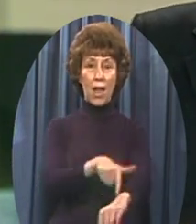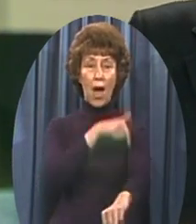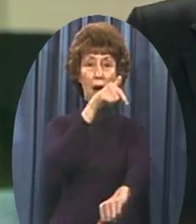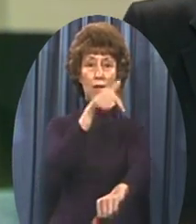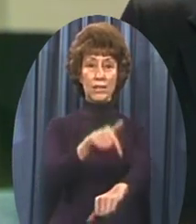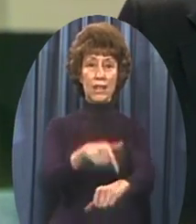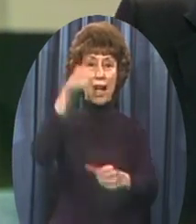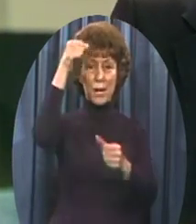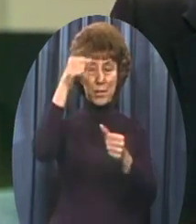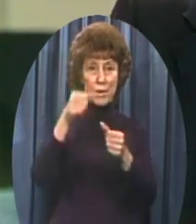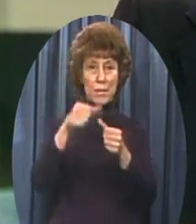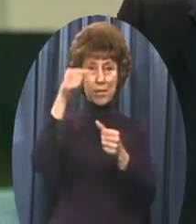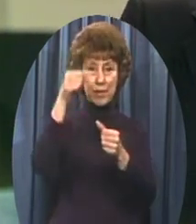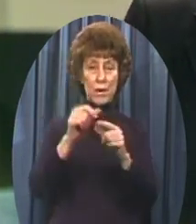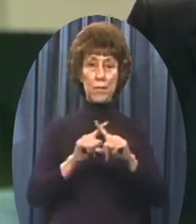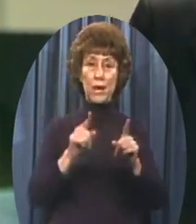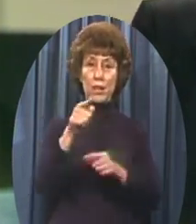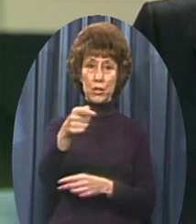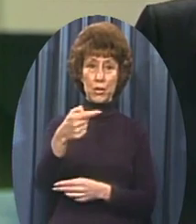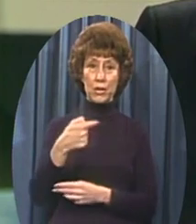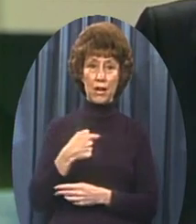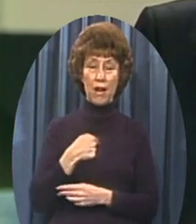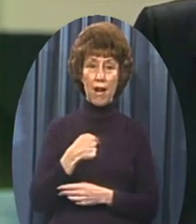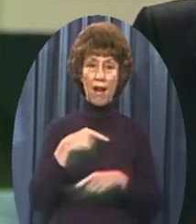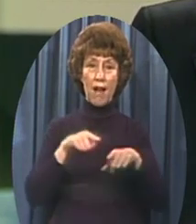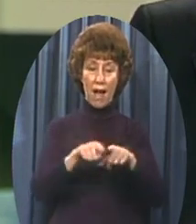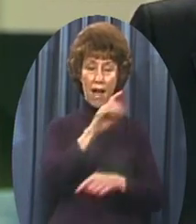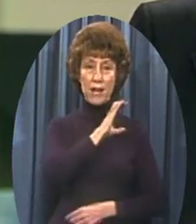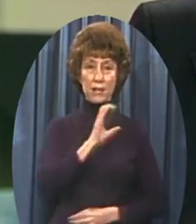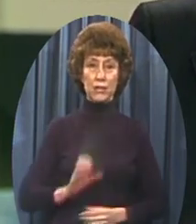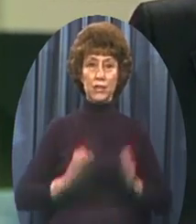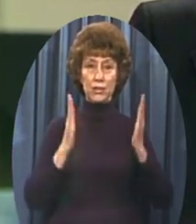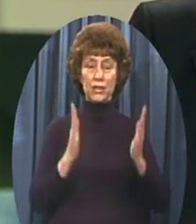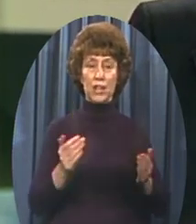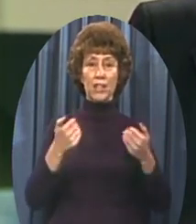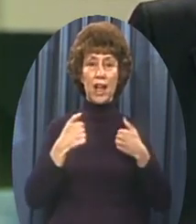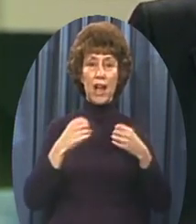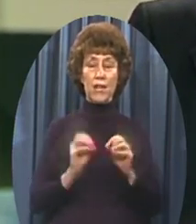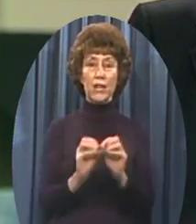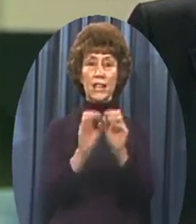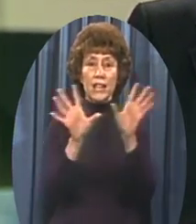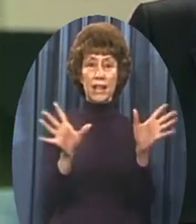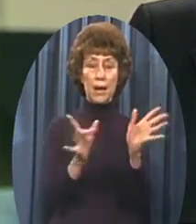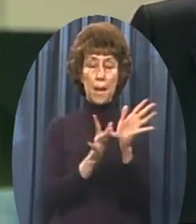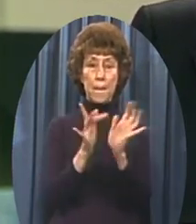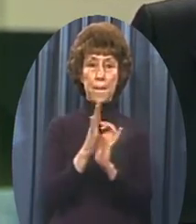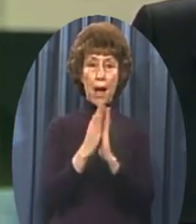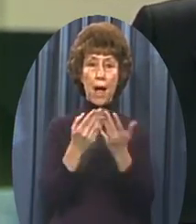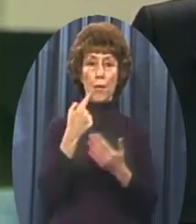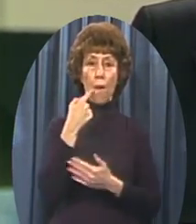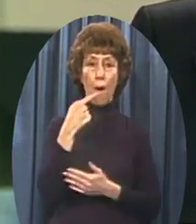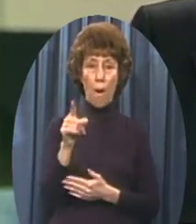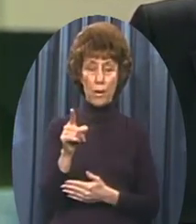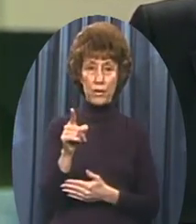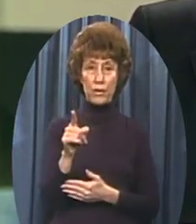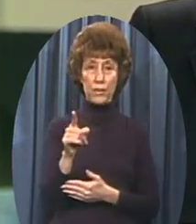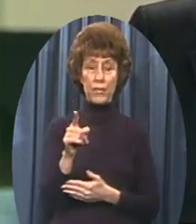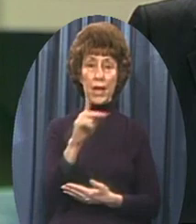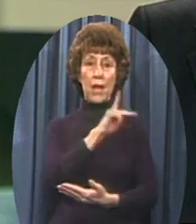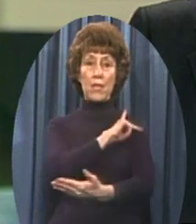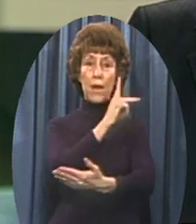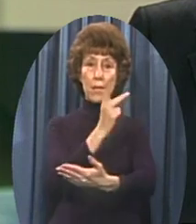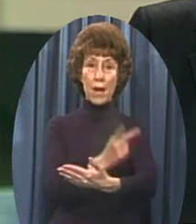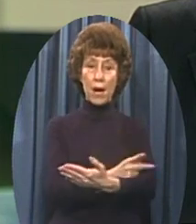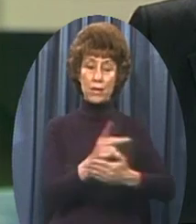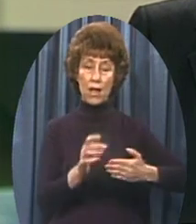But you and I, as Christians, have a clear biblical mandate. The powers that be are ordained of